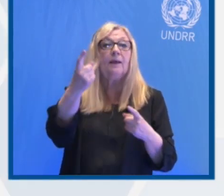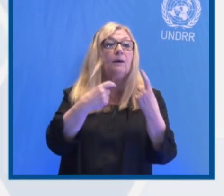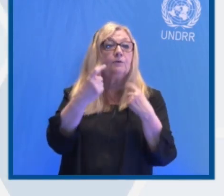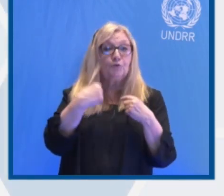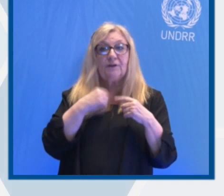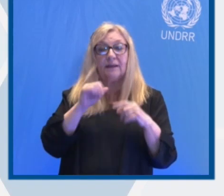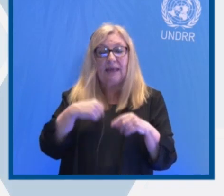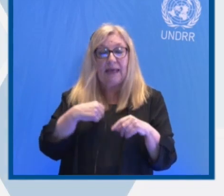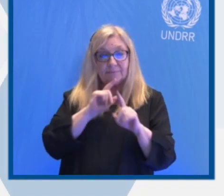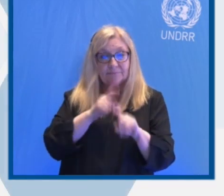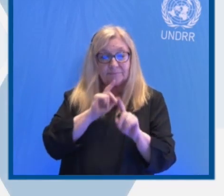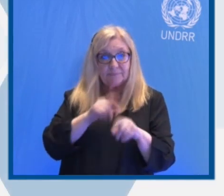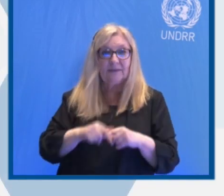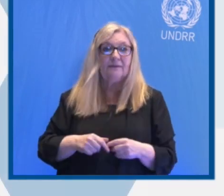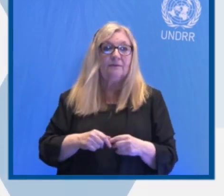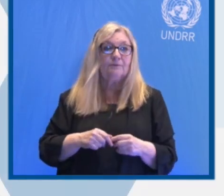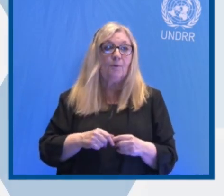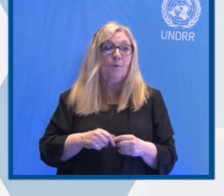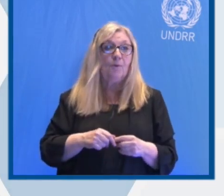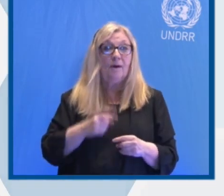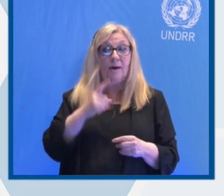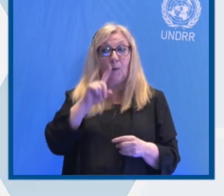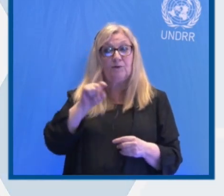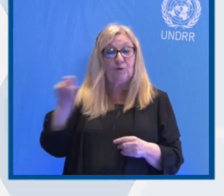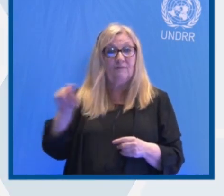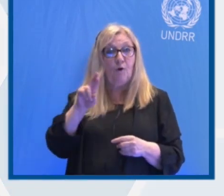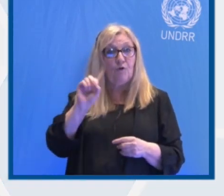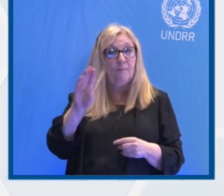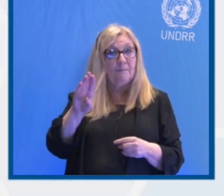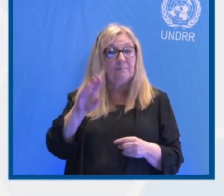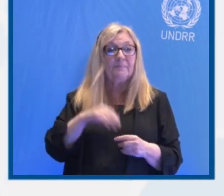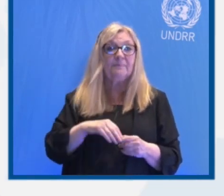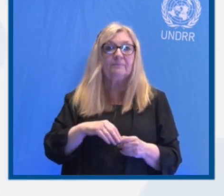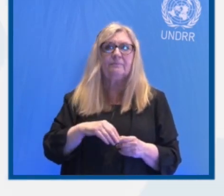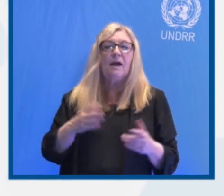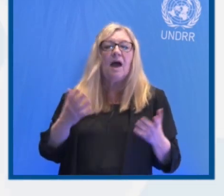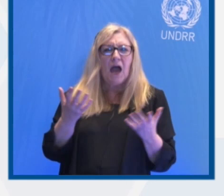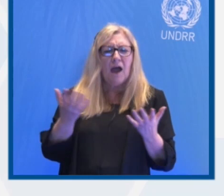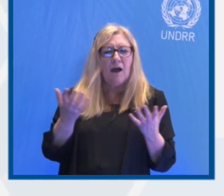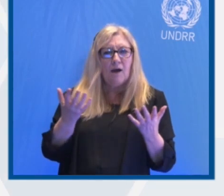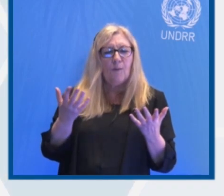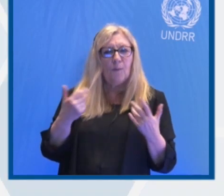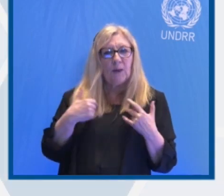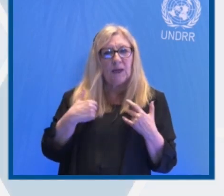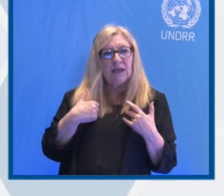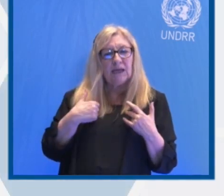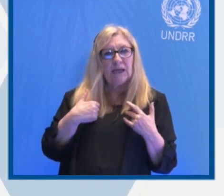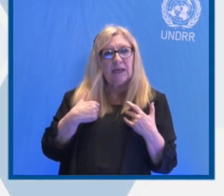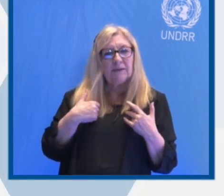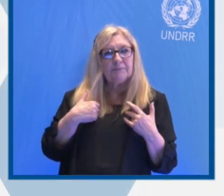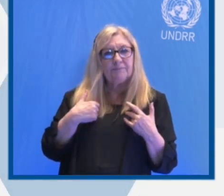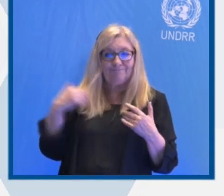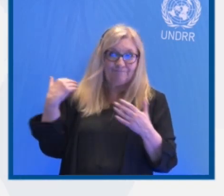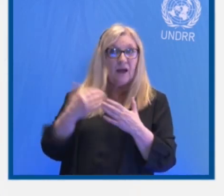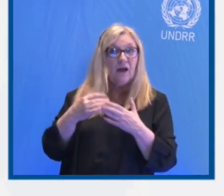So the first question goes back to you, Rob. It says that, how do we de-risk investments,